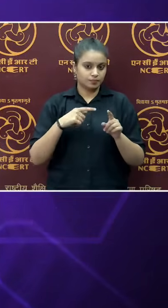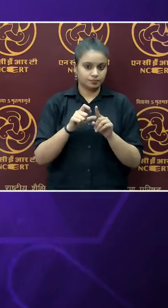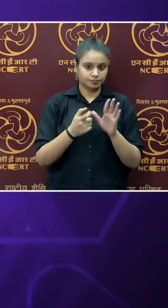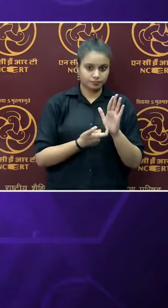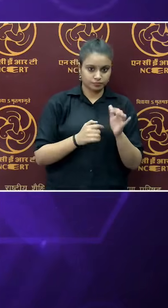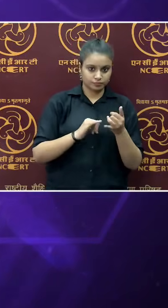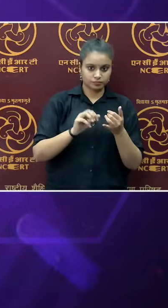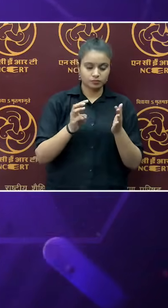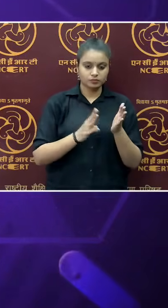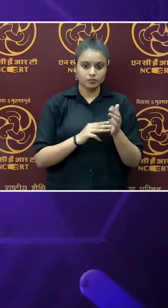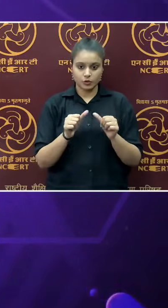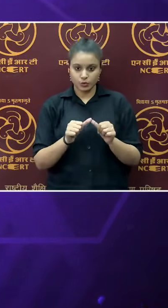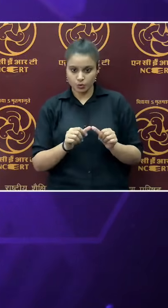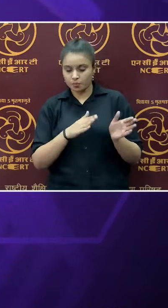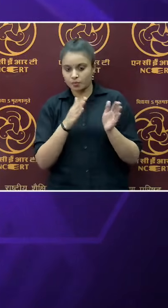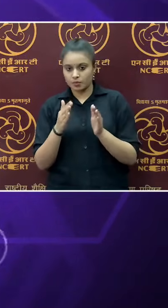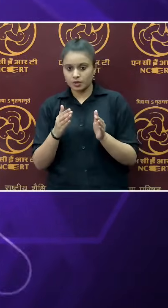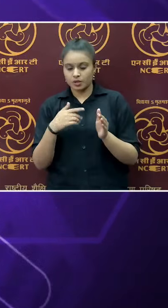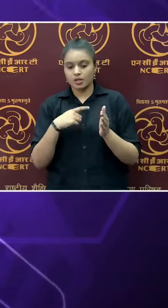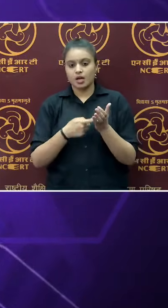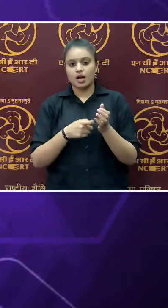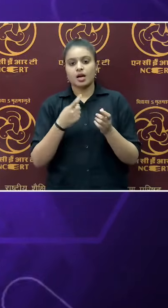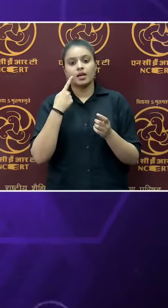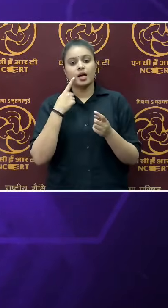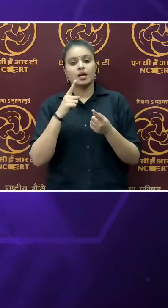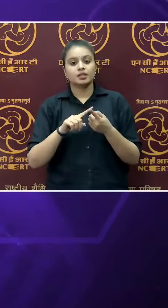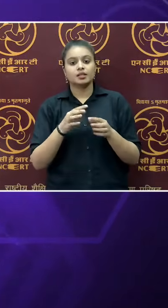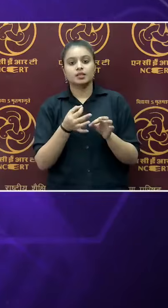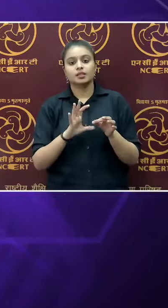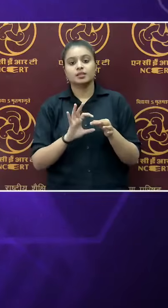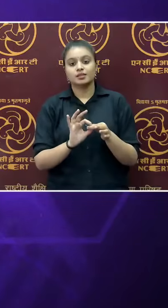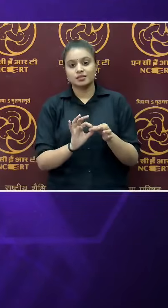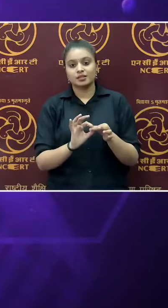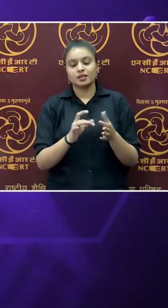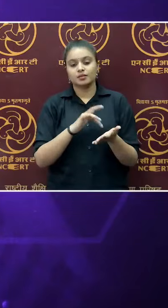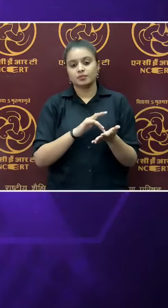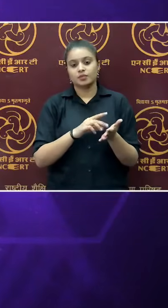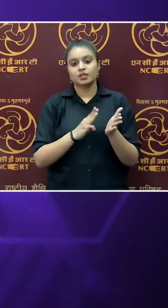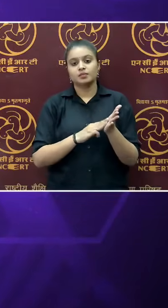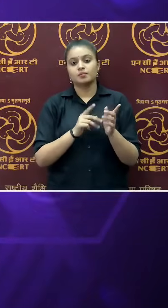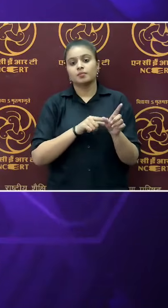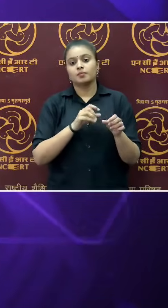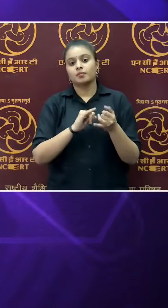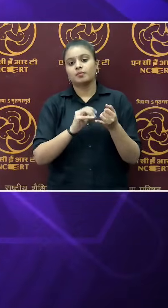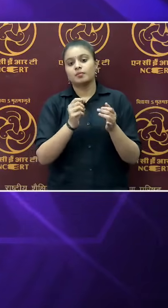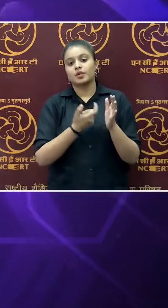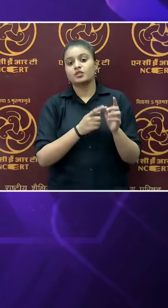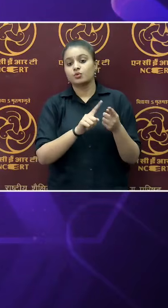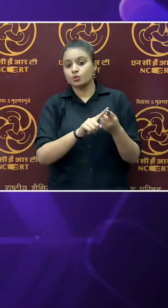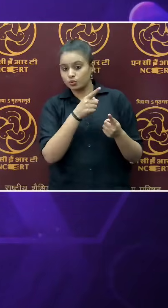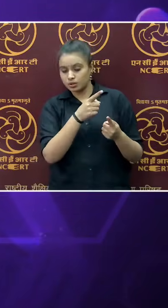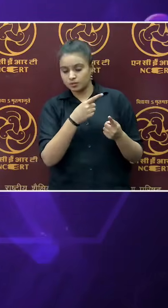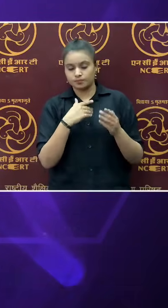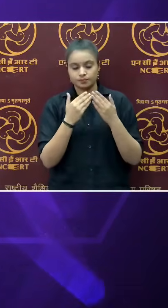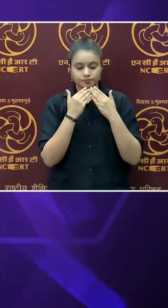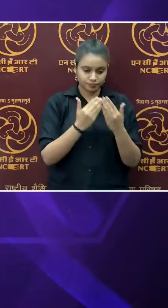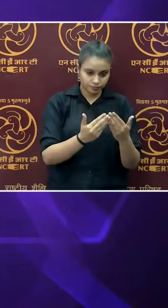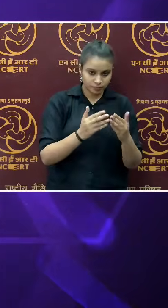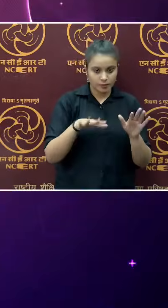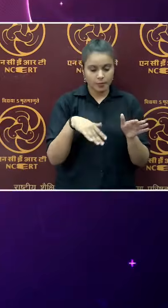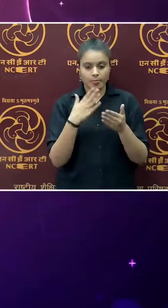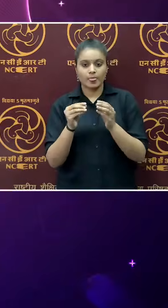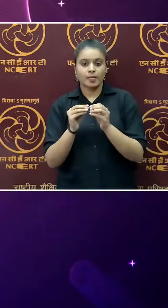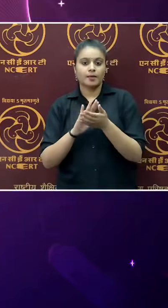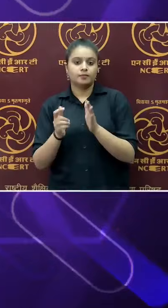T.V. Somashekar from RIE NCERT Mysuru. Sir, thank you so much. Thank you. Yeah. Thank you. Thank you. And Namaste. thank you,